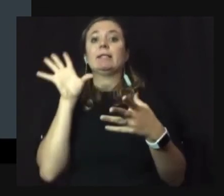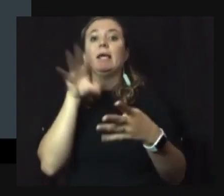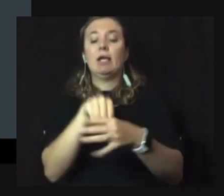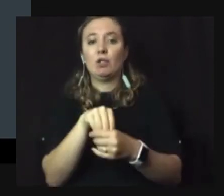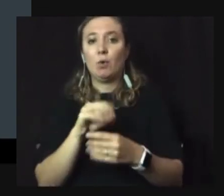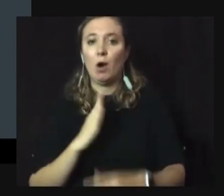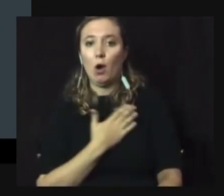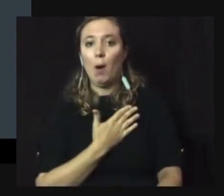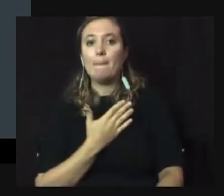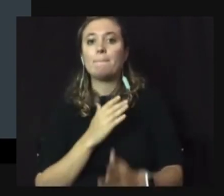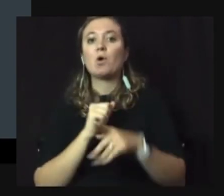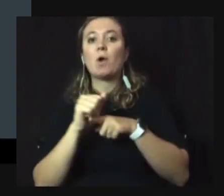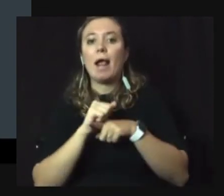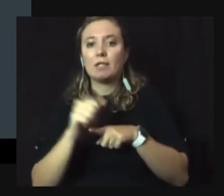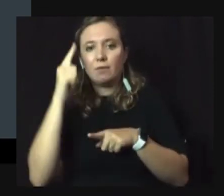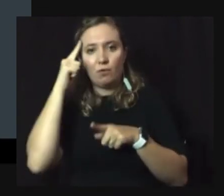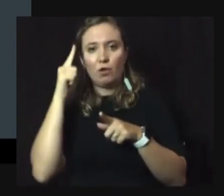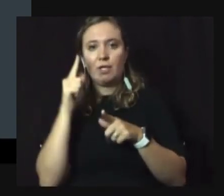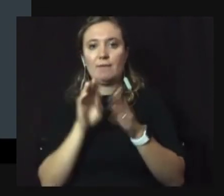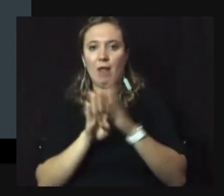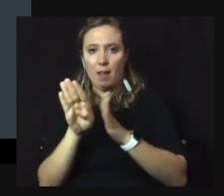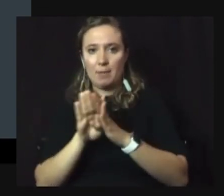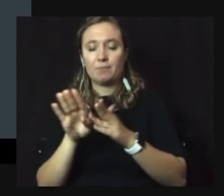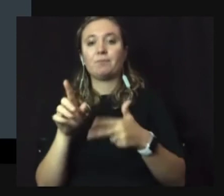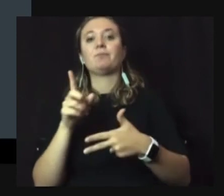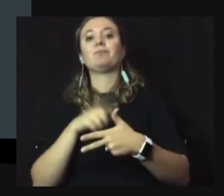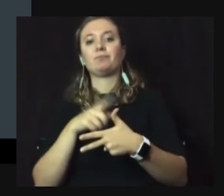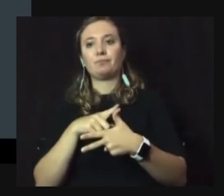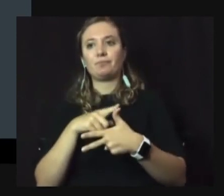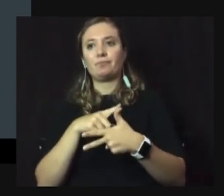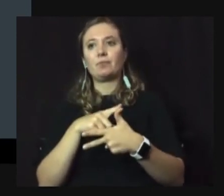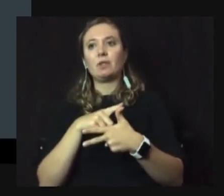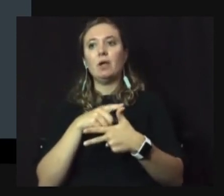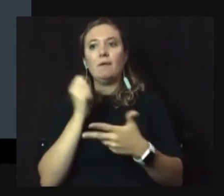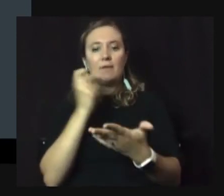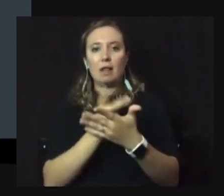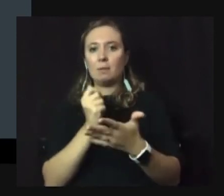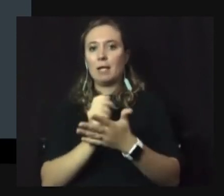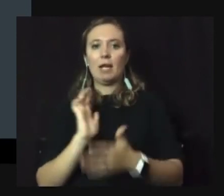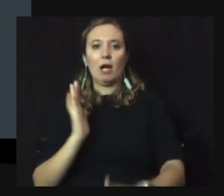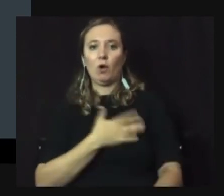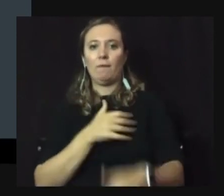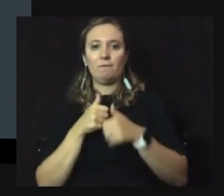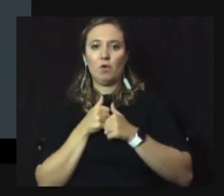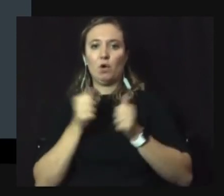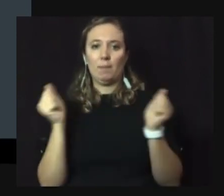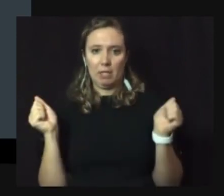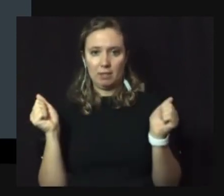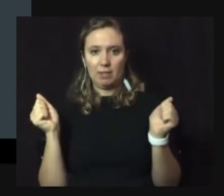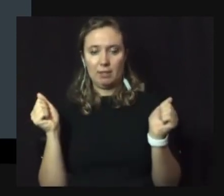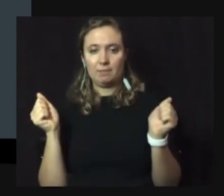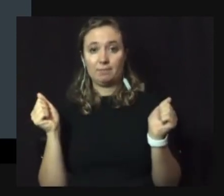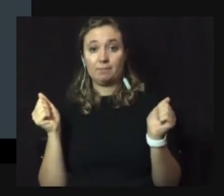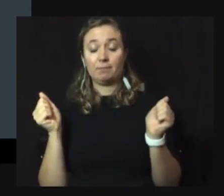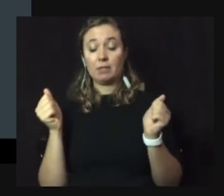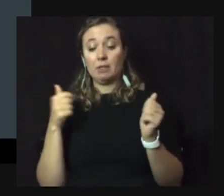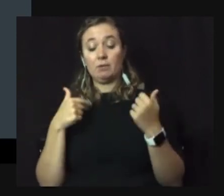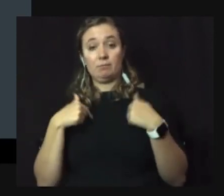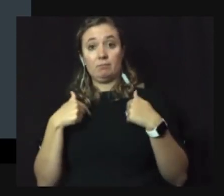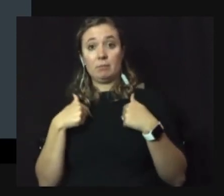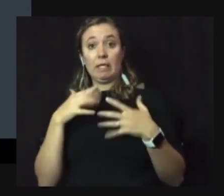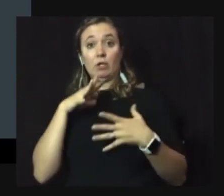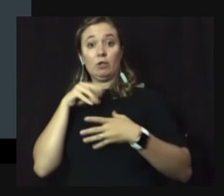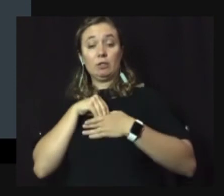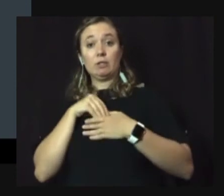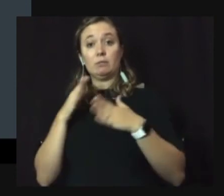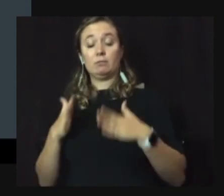of development. So the first thing that we do is validate our vulnerability. As a person, as an autistic person,